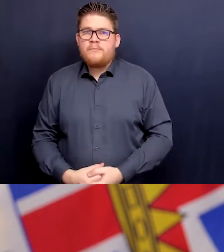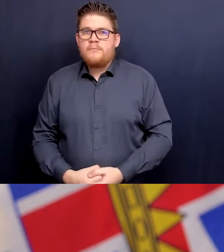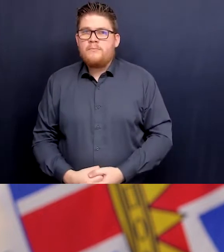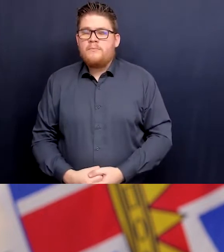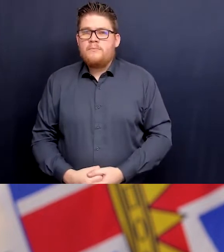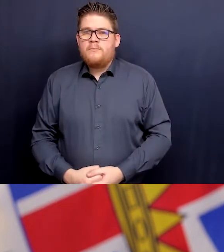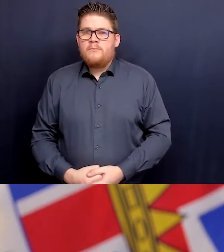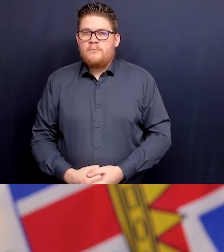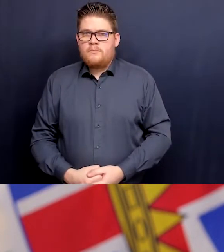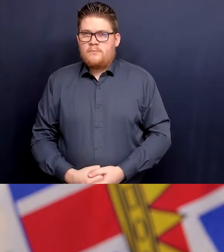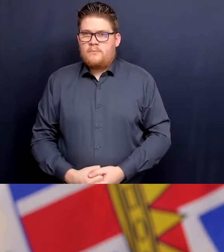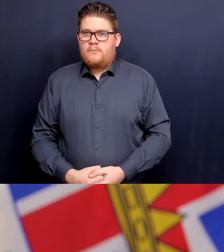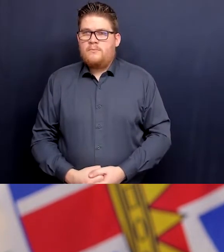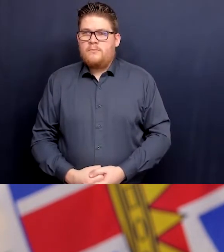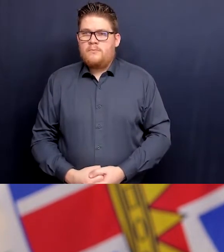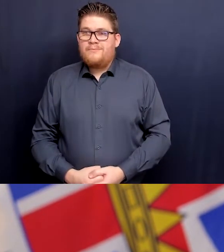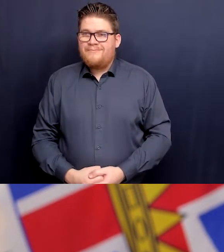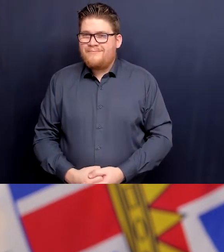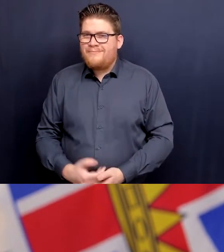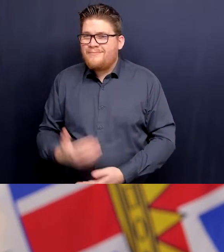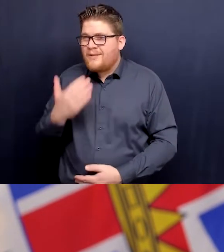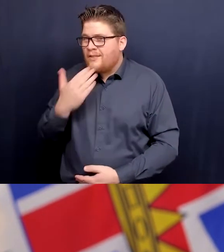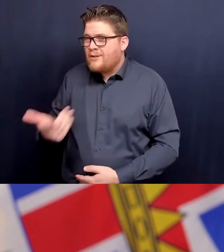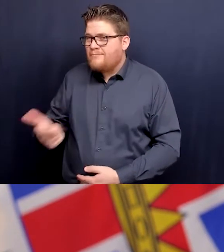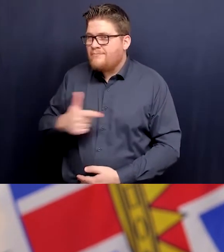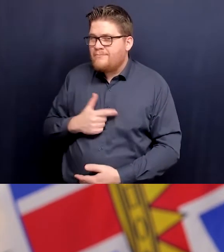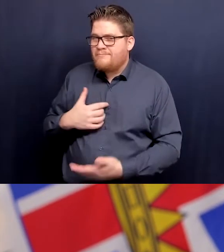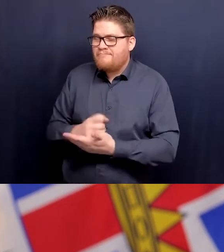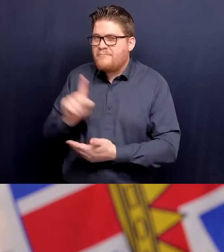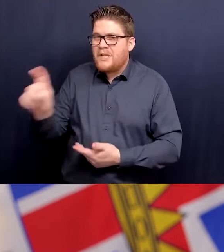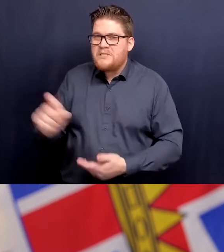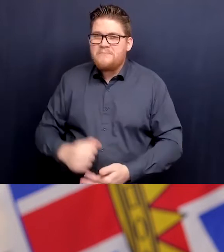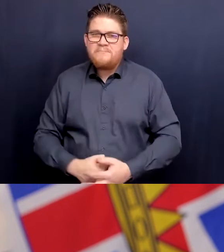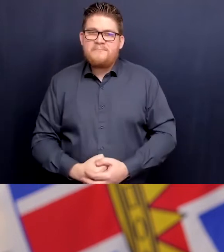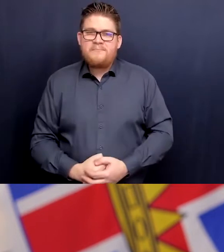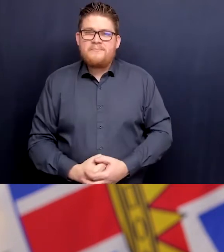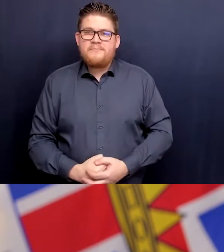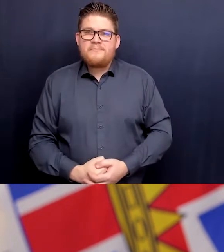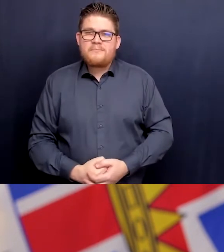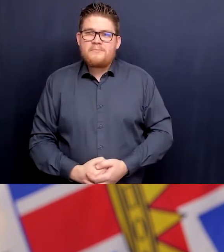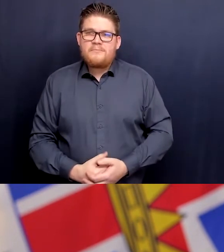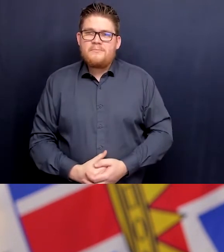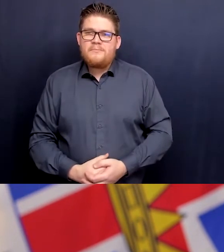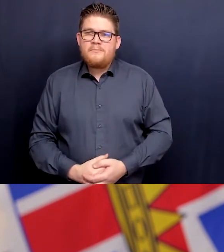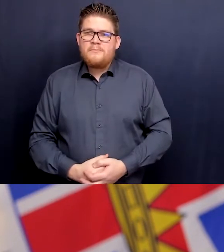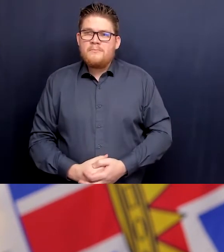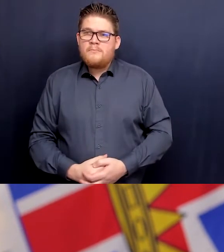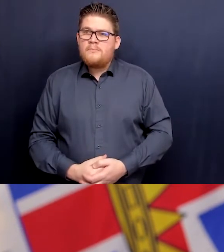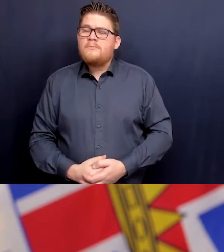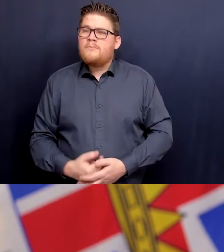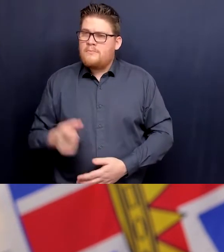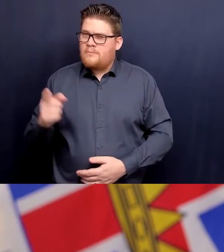Hi there. Thanks for taking my question. You said that this will be an uncomfortable time for folks who